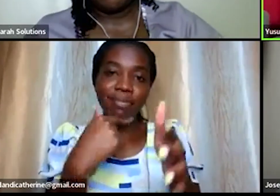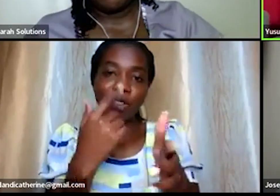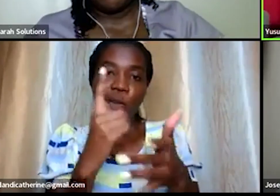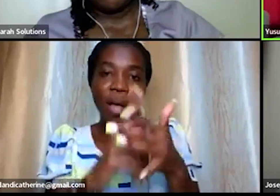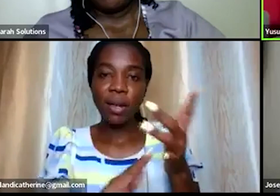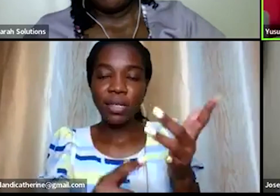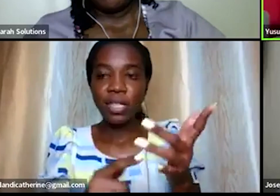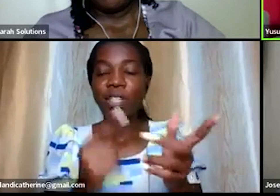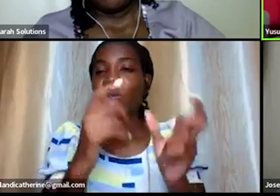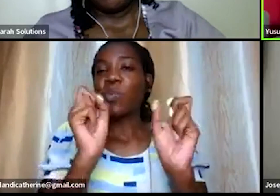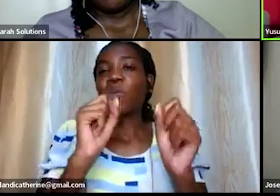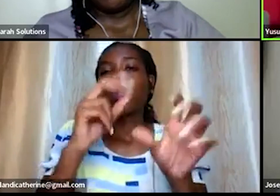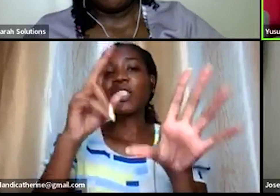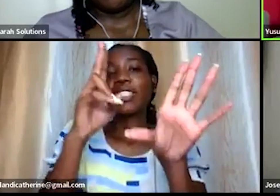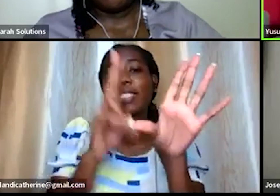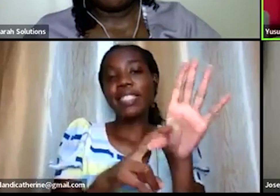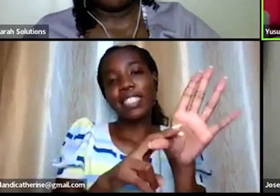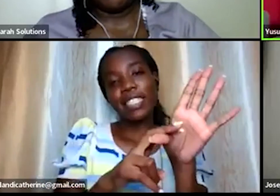might be sitting on the,